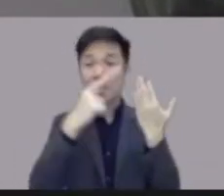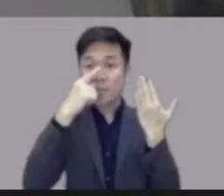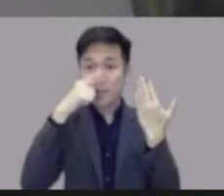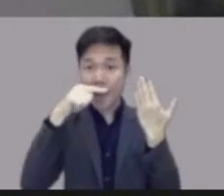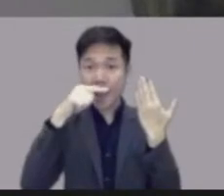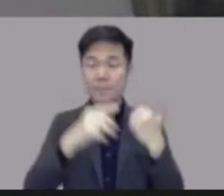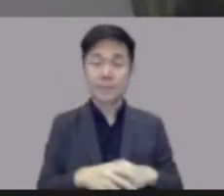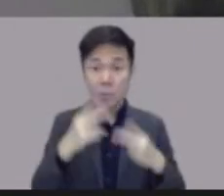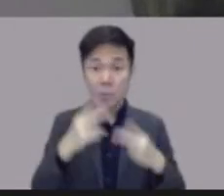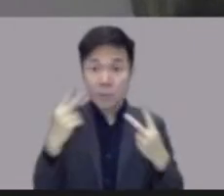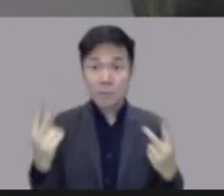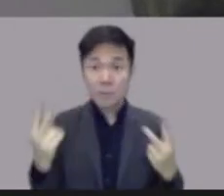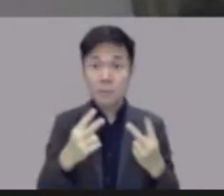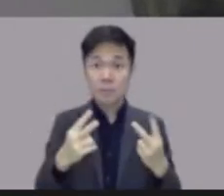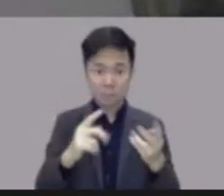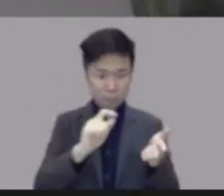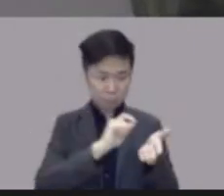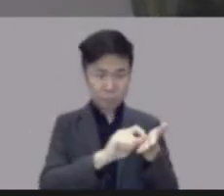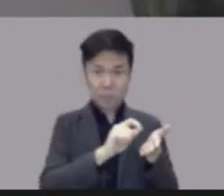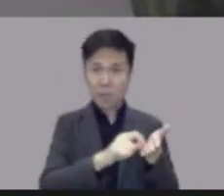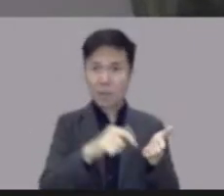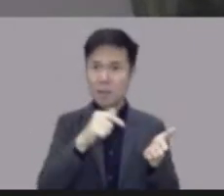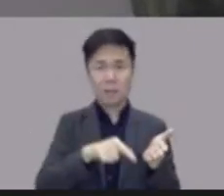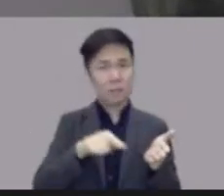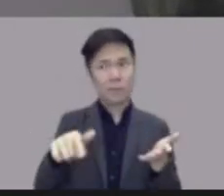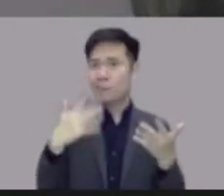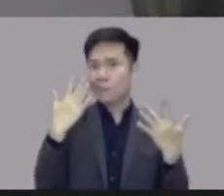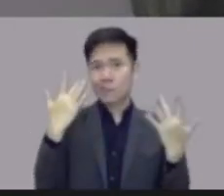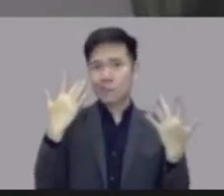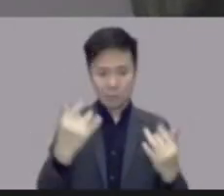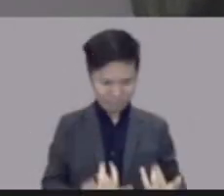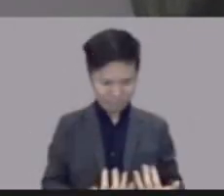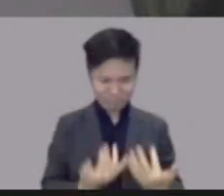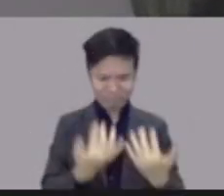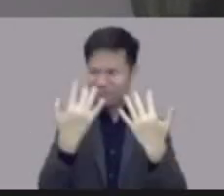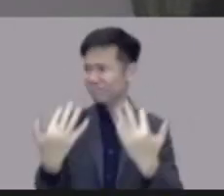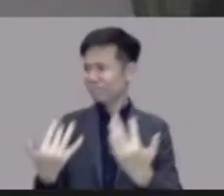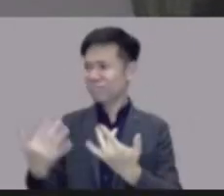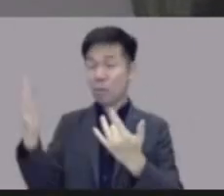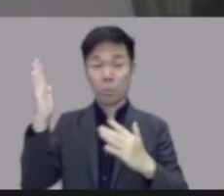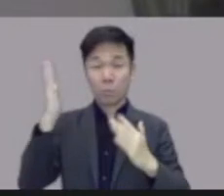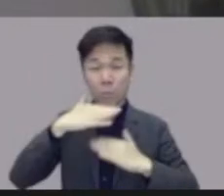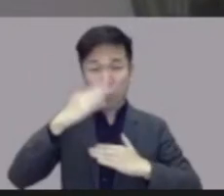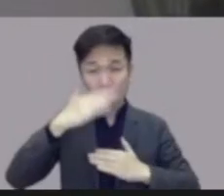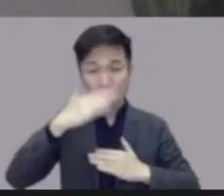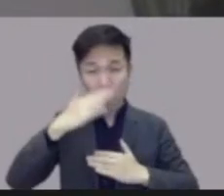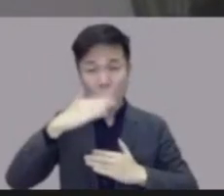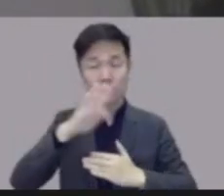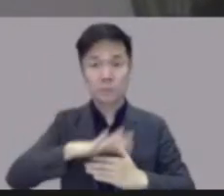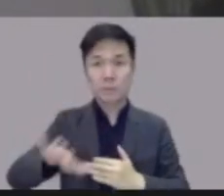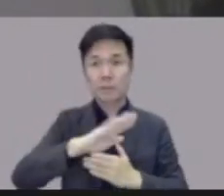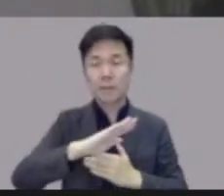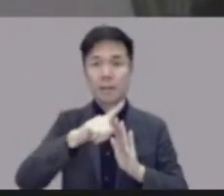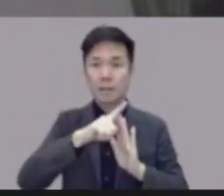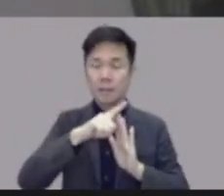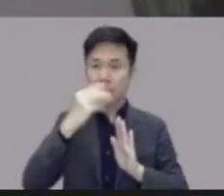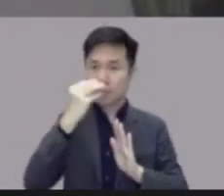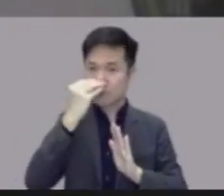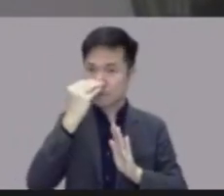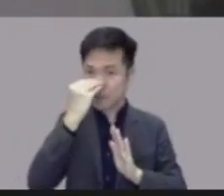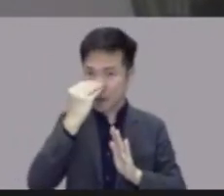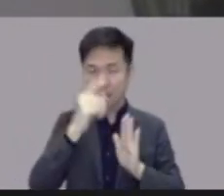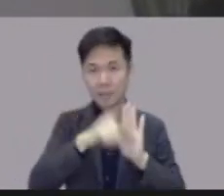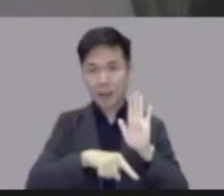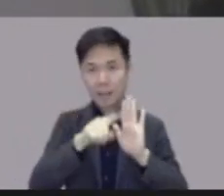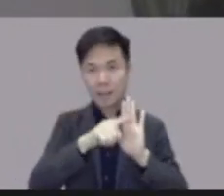problem that has impeded air pollution from being sustainably managed in this country it